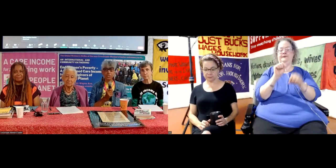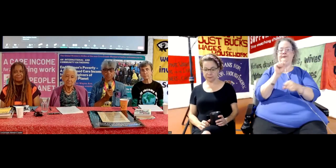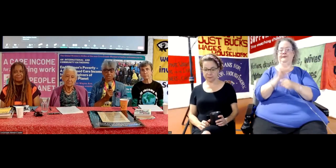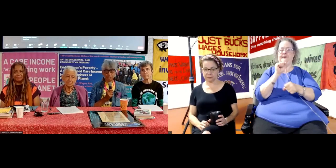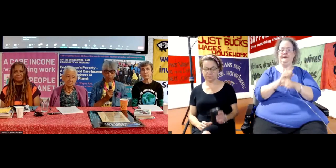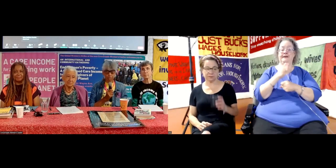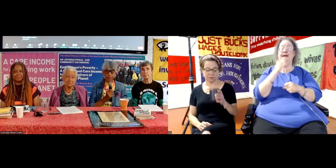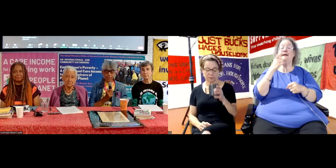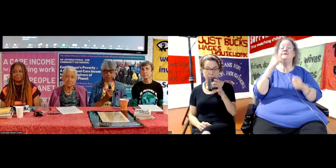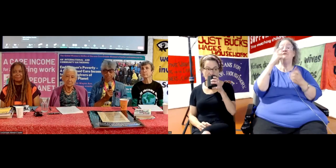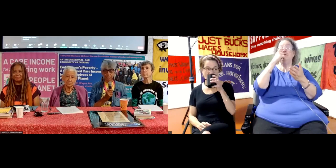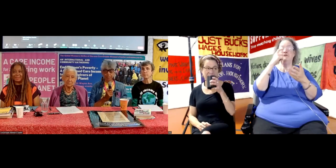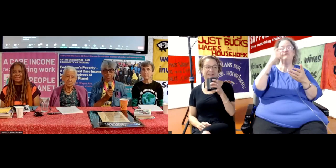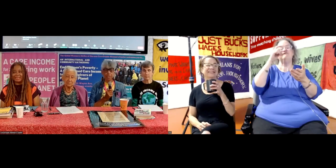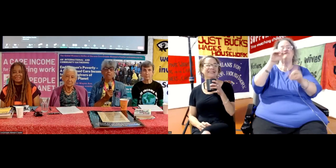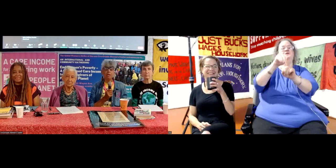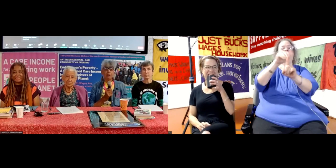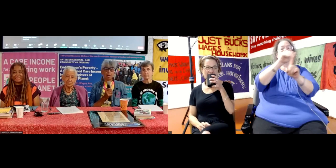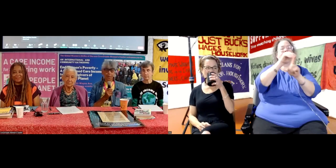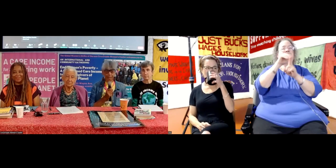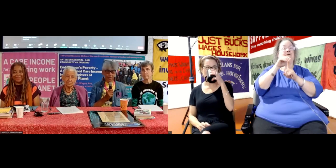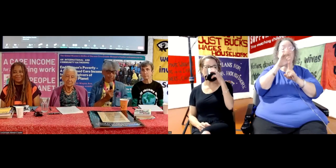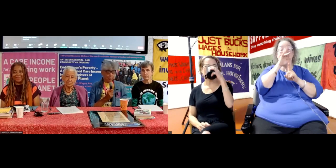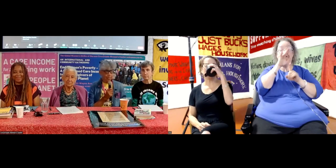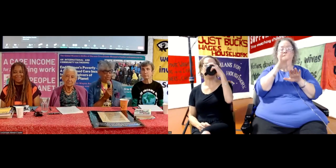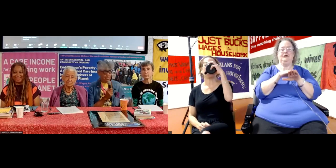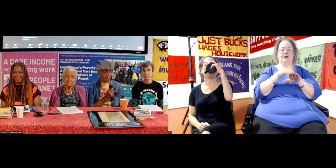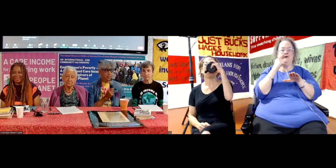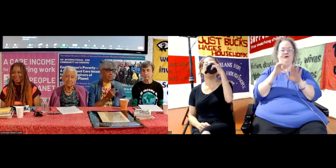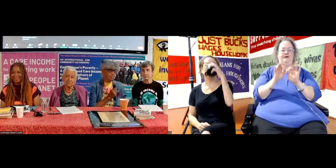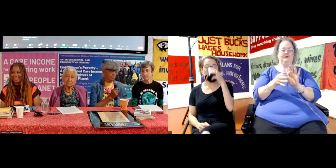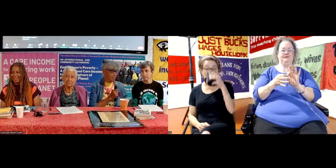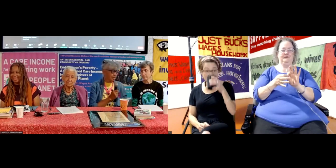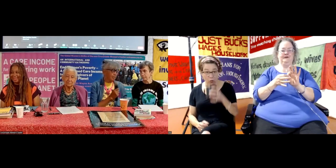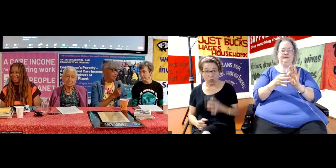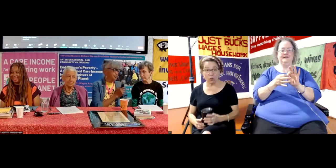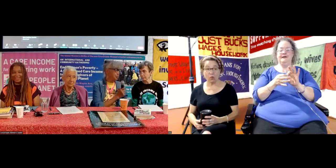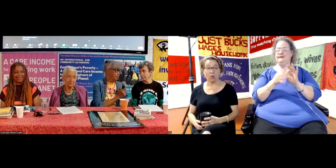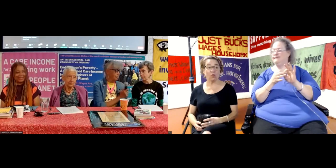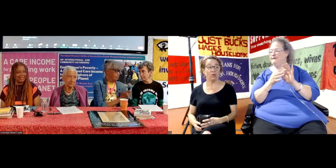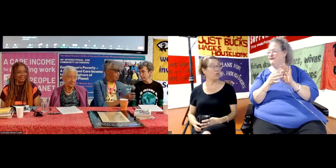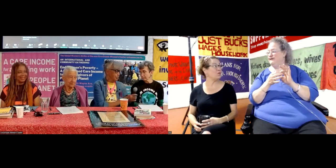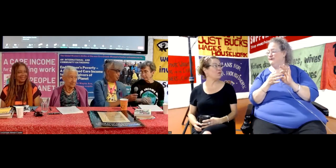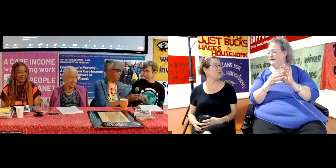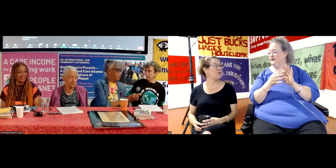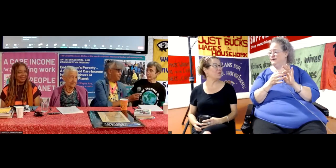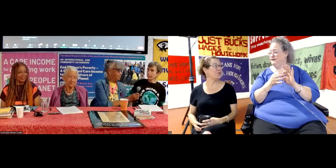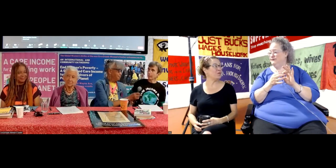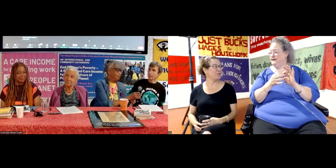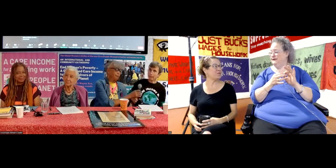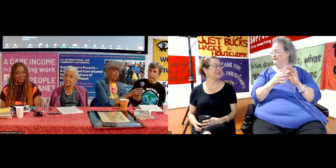everyone to speak slowly for the translators. Okay, thank you. I want to introduce Nina and she will